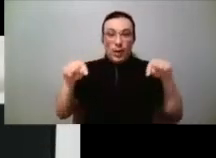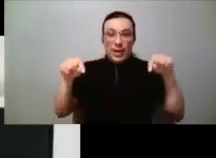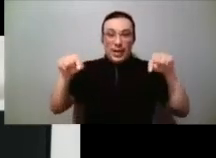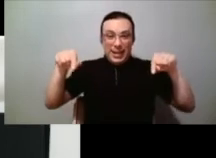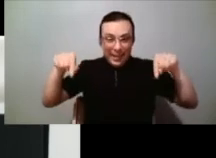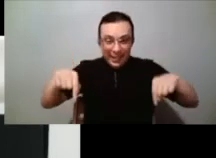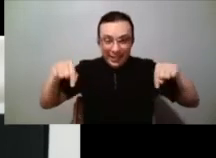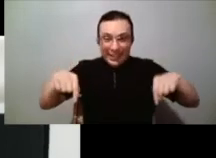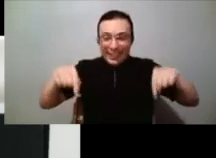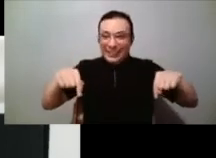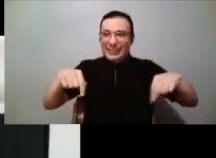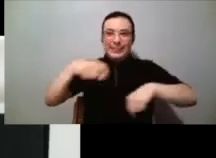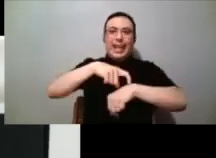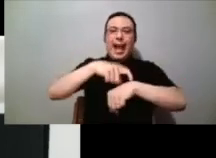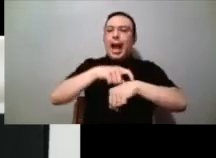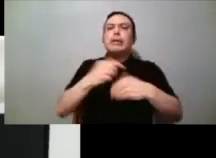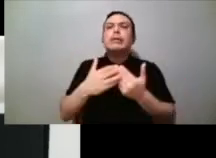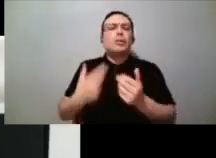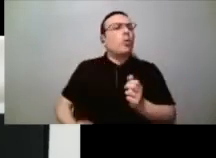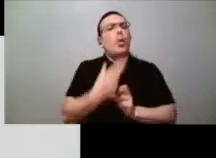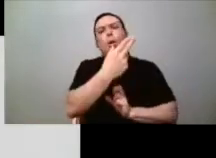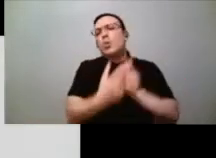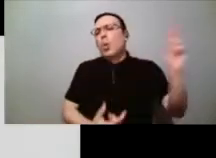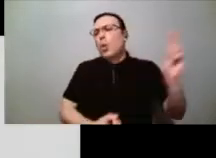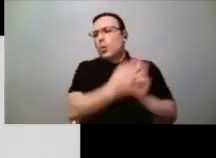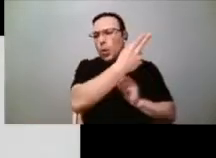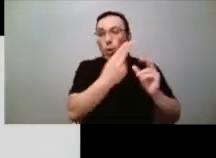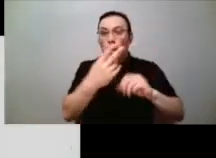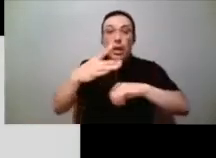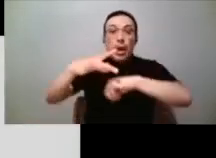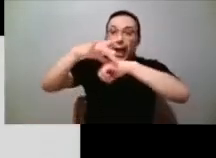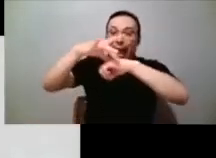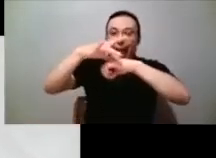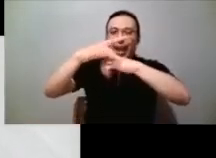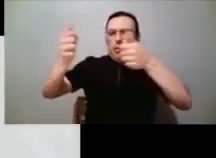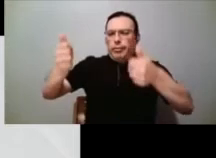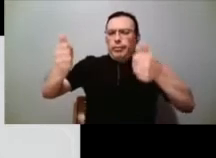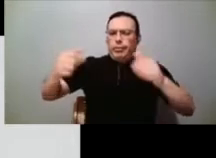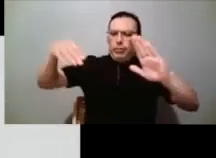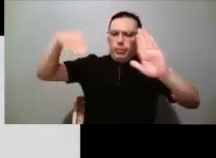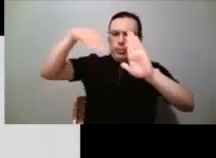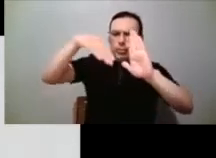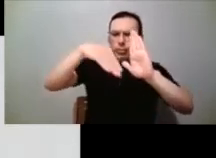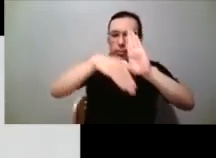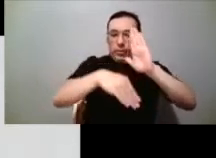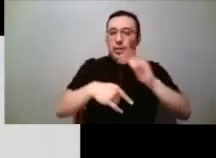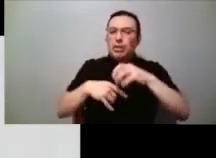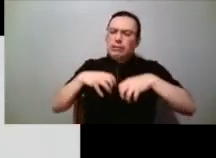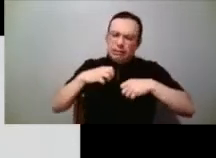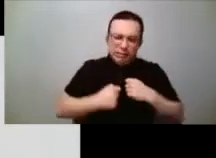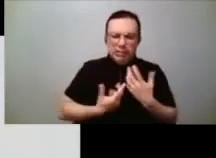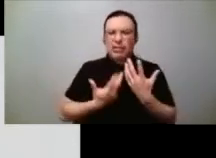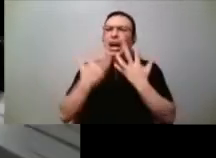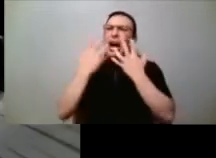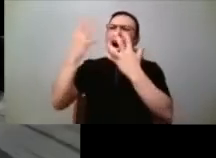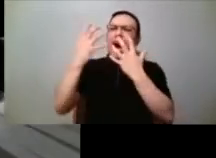world in which we're made to live our dying on a dying planet, and yet our outraged grief is disprised and refused. In the